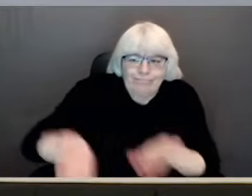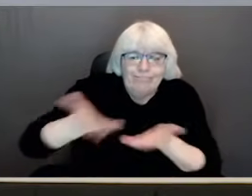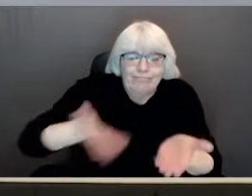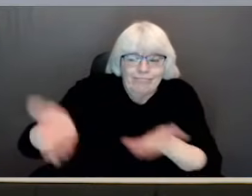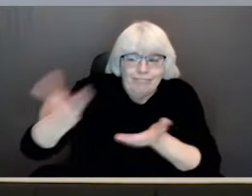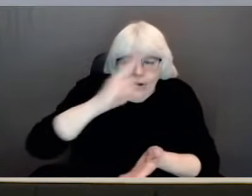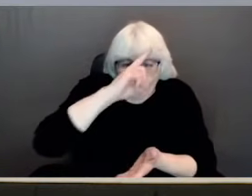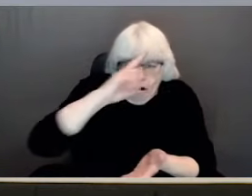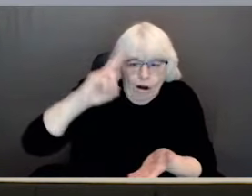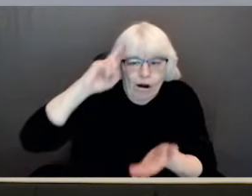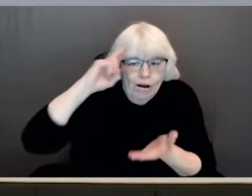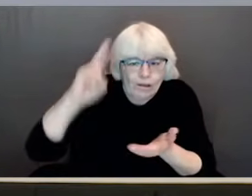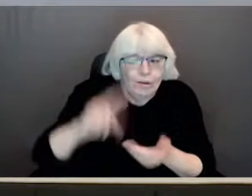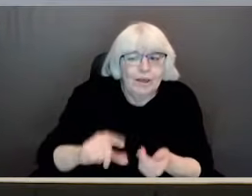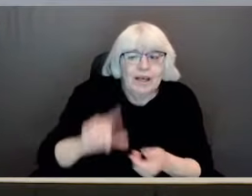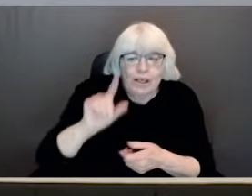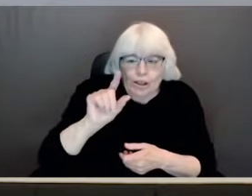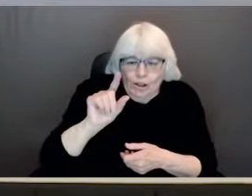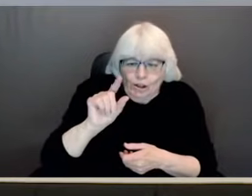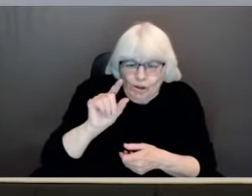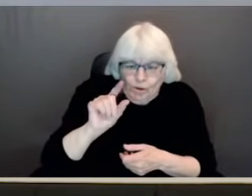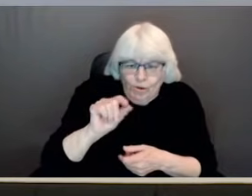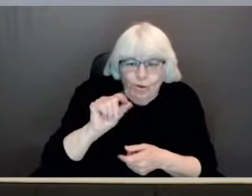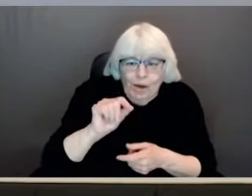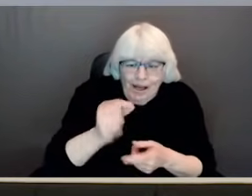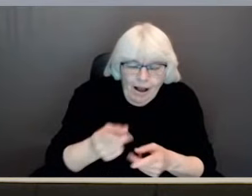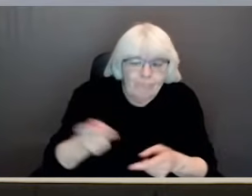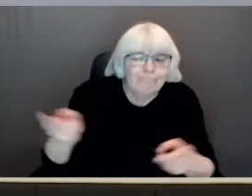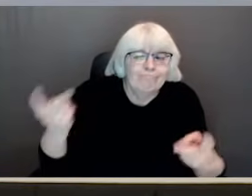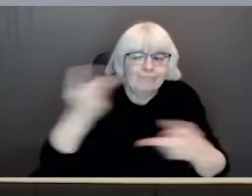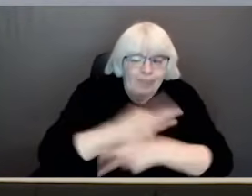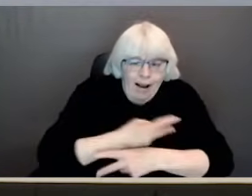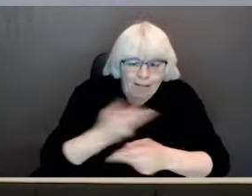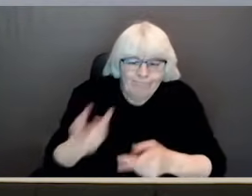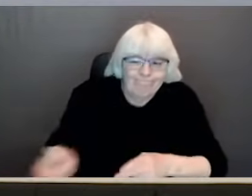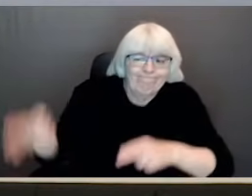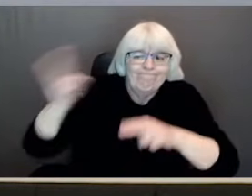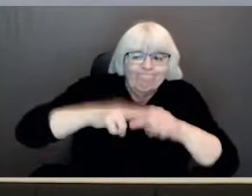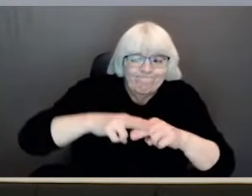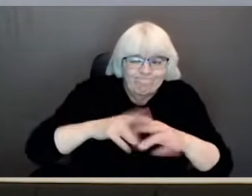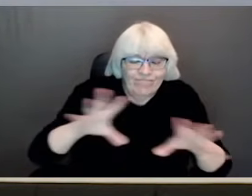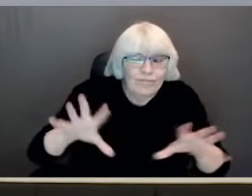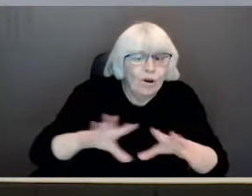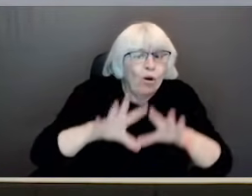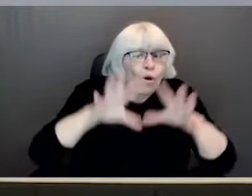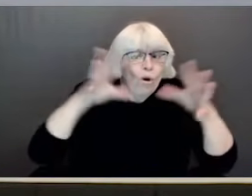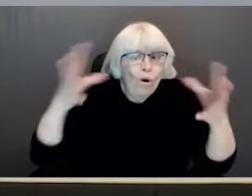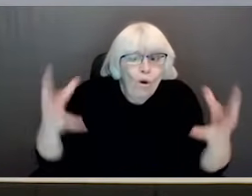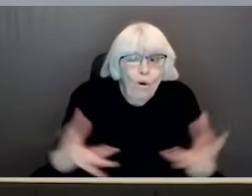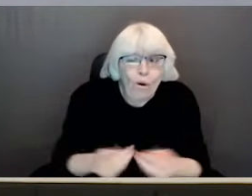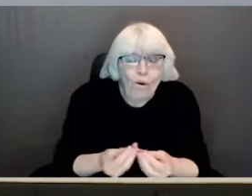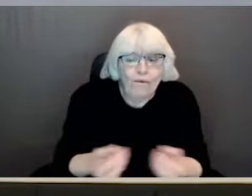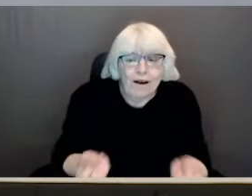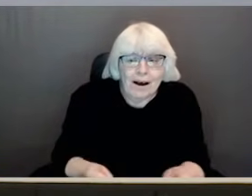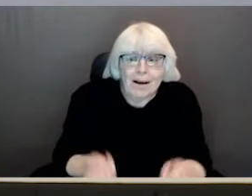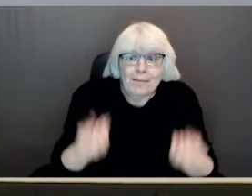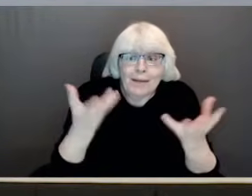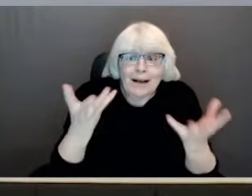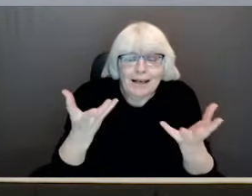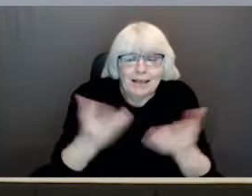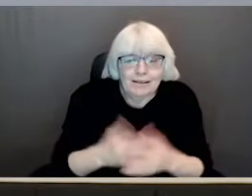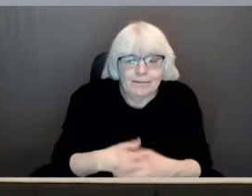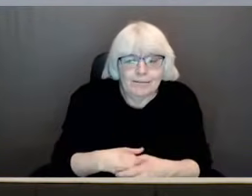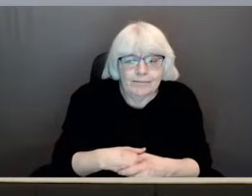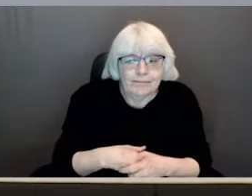almost 250 million cases of COVID-19 and over 5 million deaths. As of